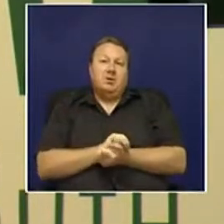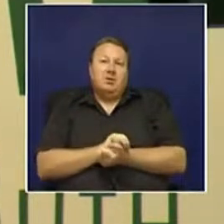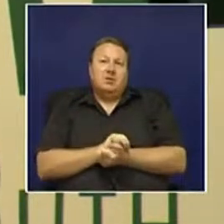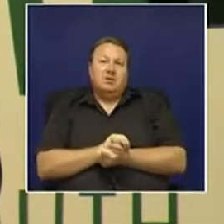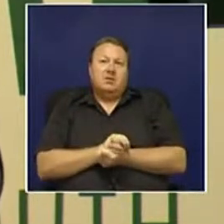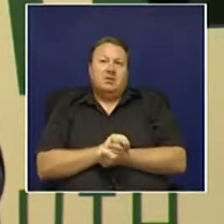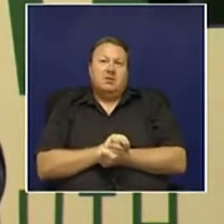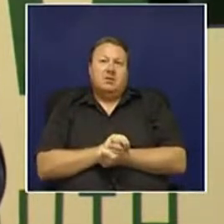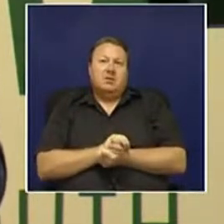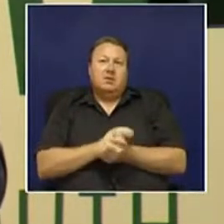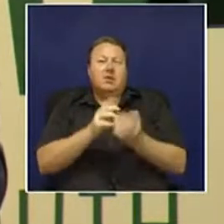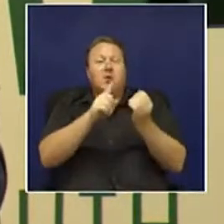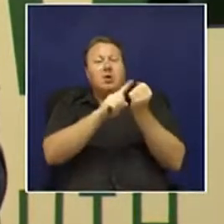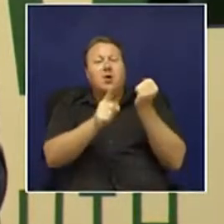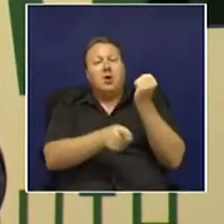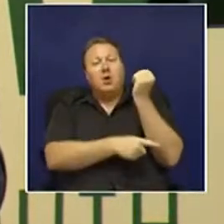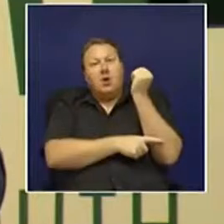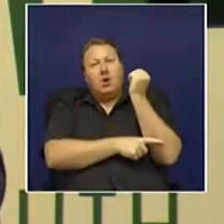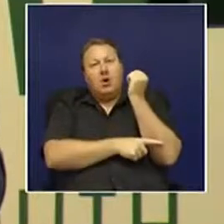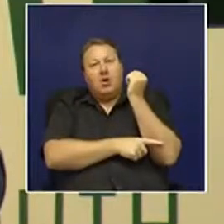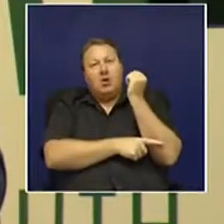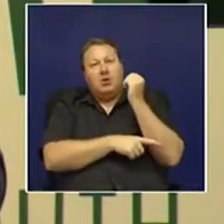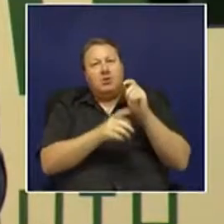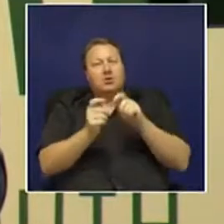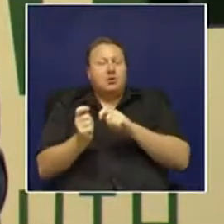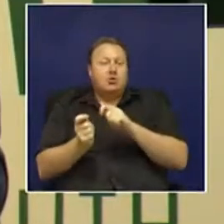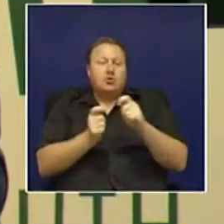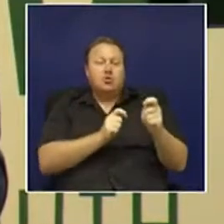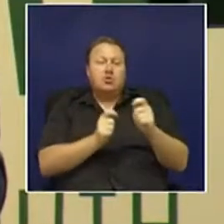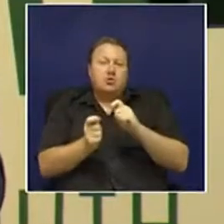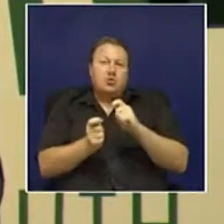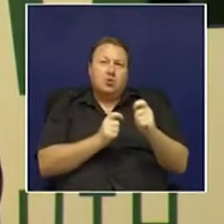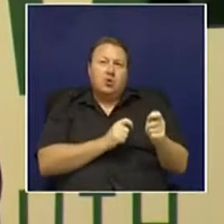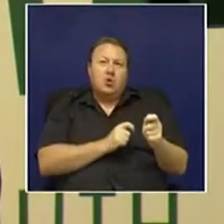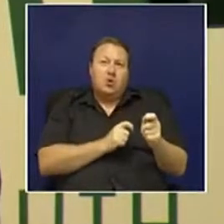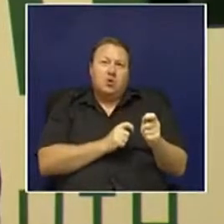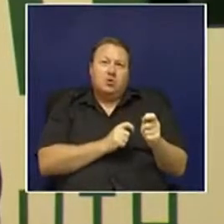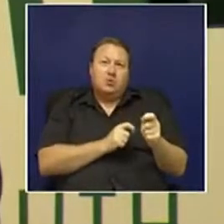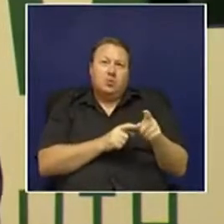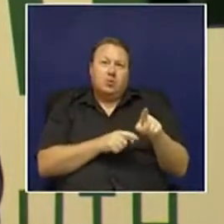Lastly, by sector, transport and logistics make up the largest share.